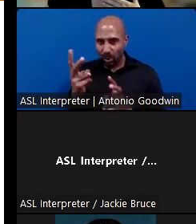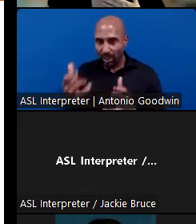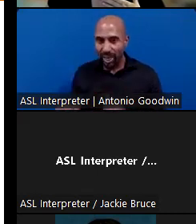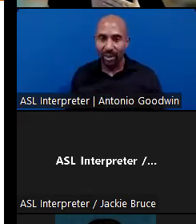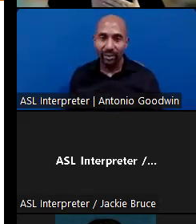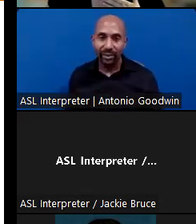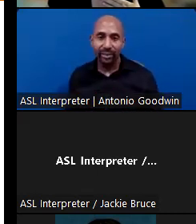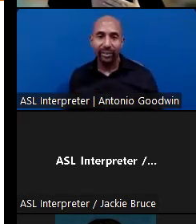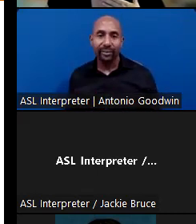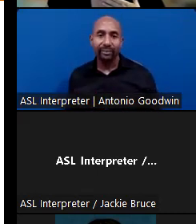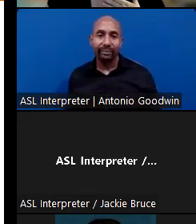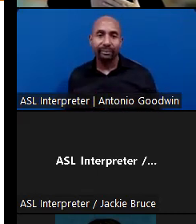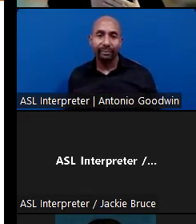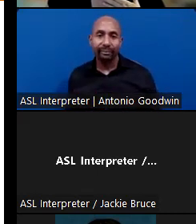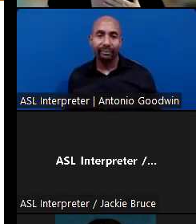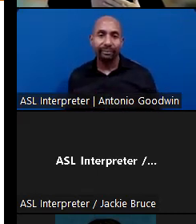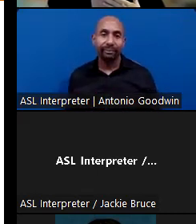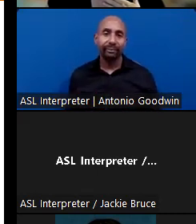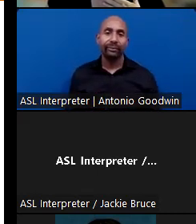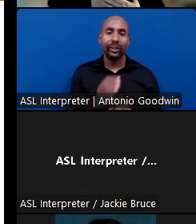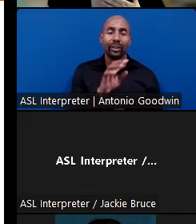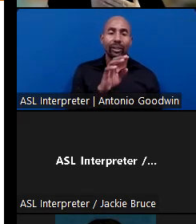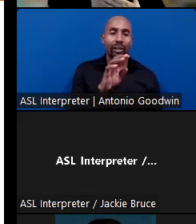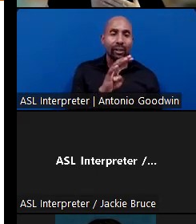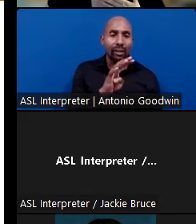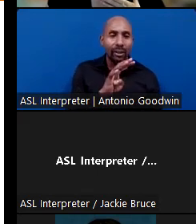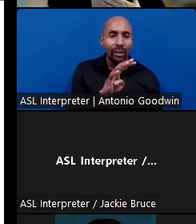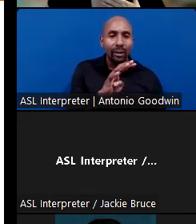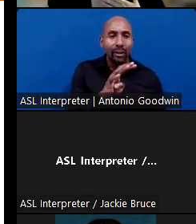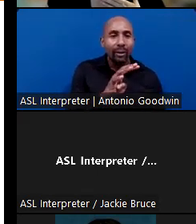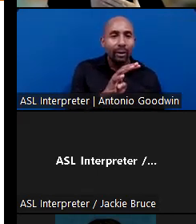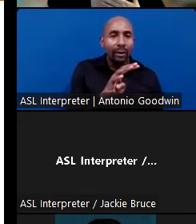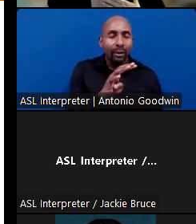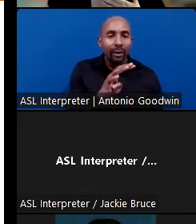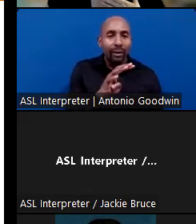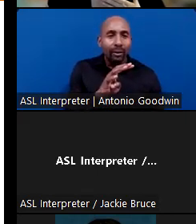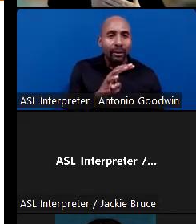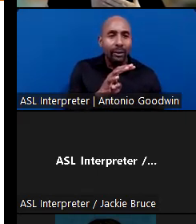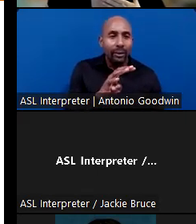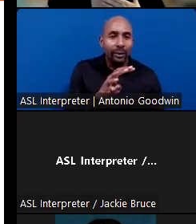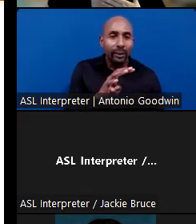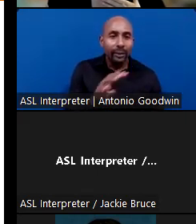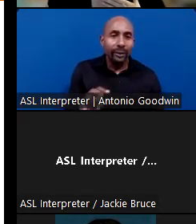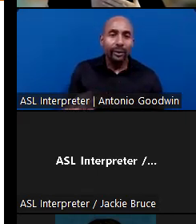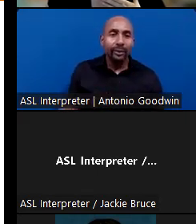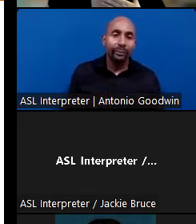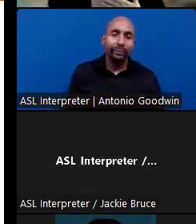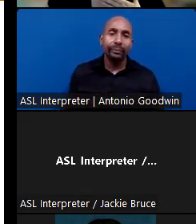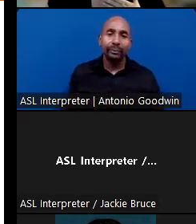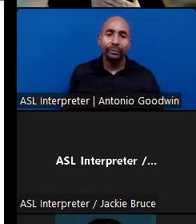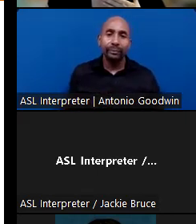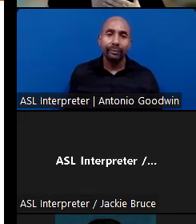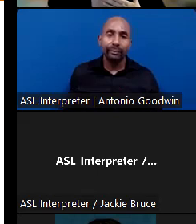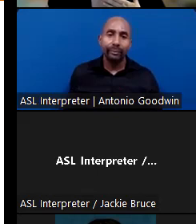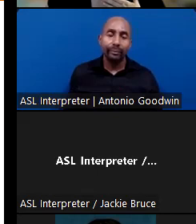of people being up to date. That is definitely concerning because what we